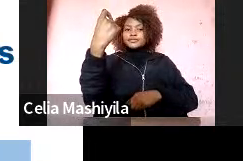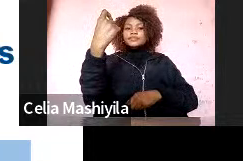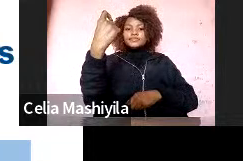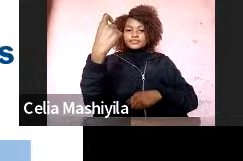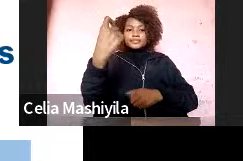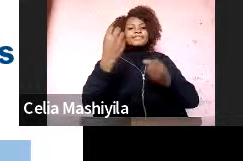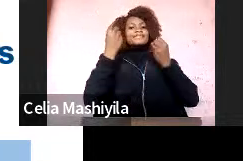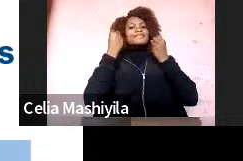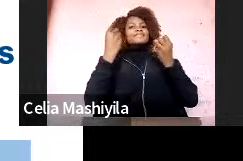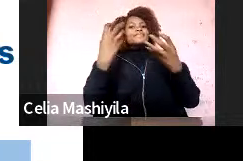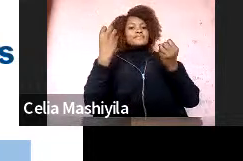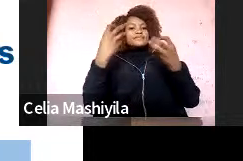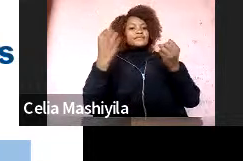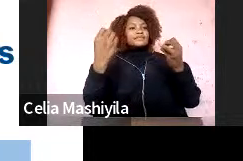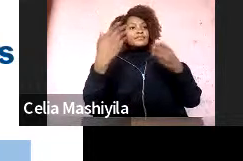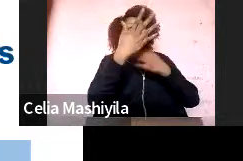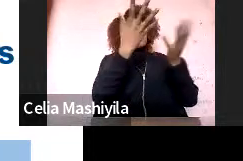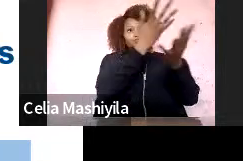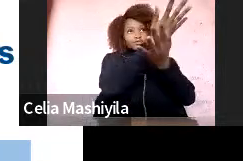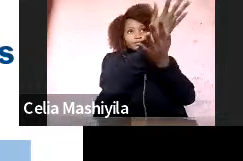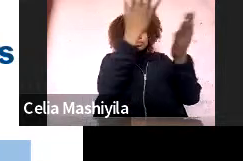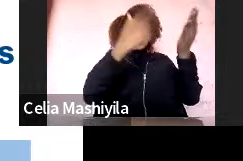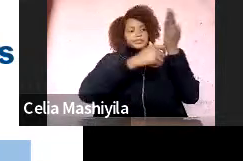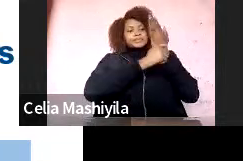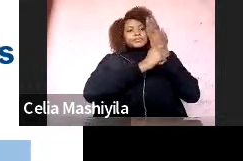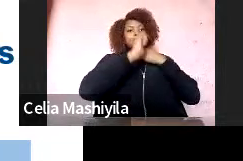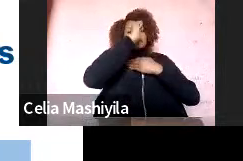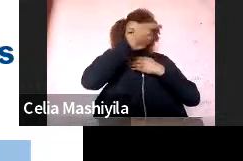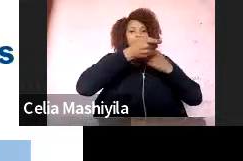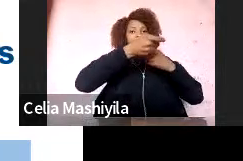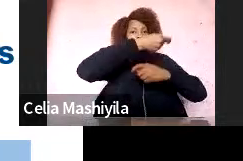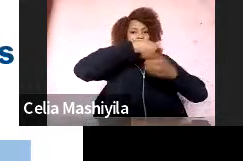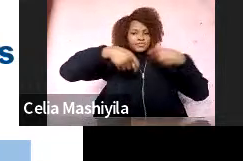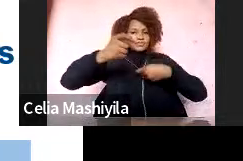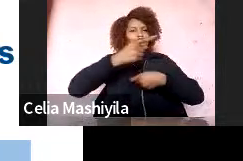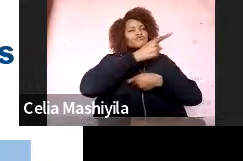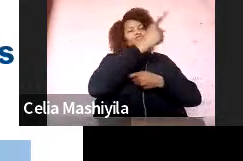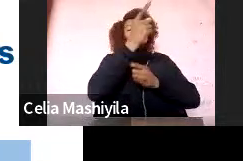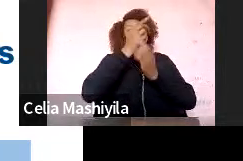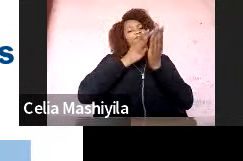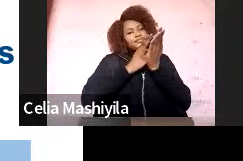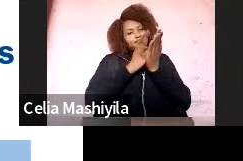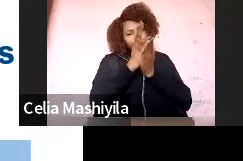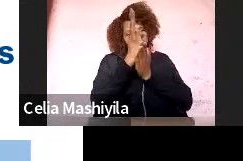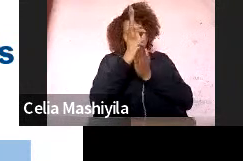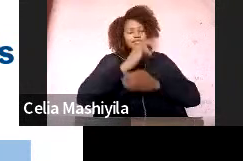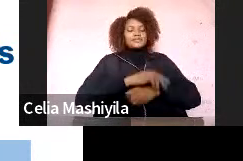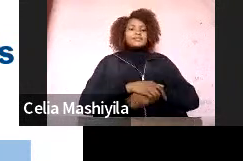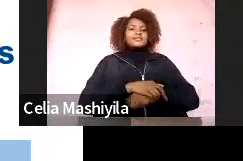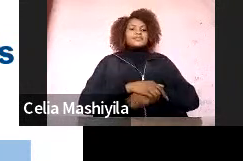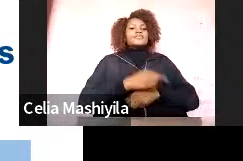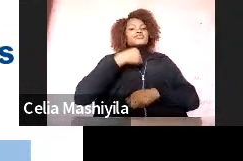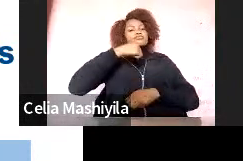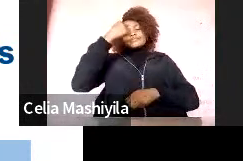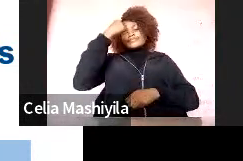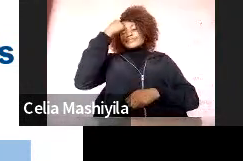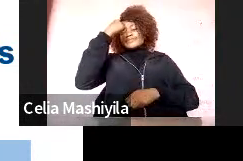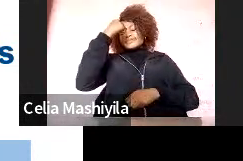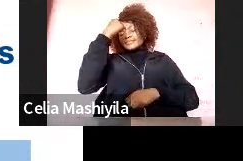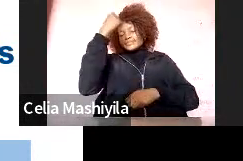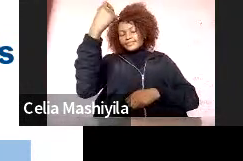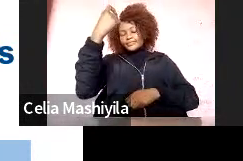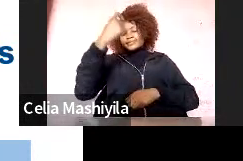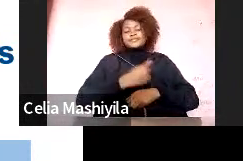majority of taxpayers, of traders are honest. We believe, I'm using the word